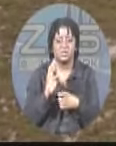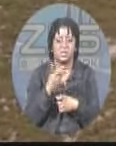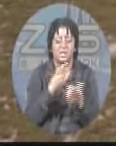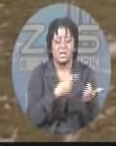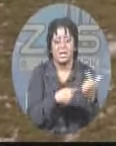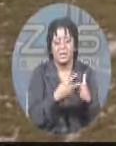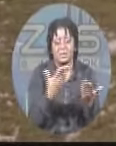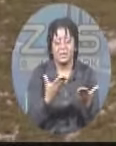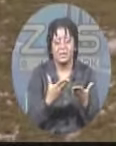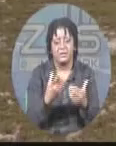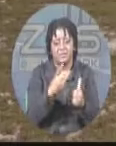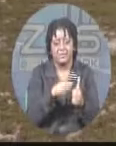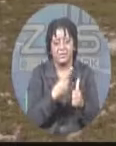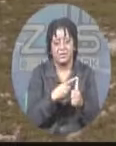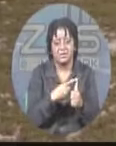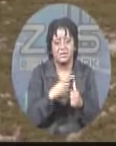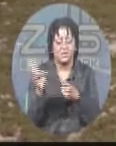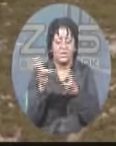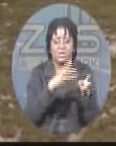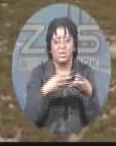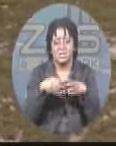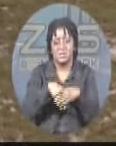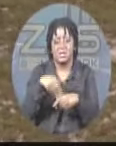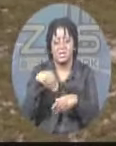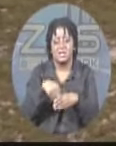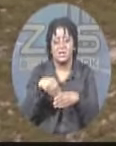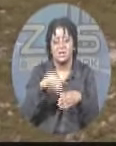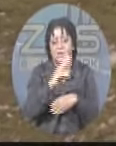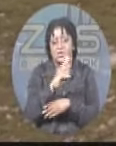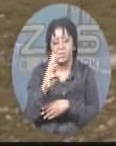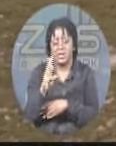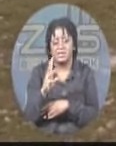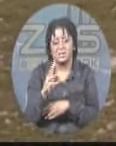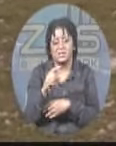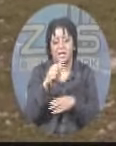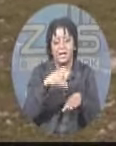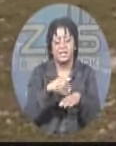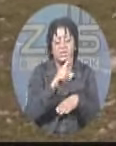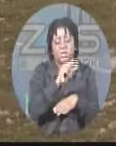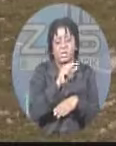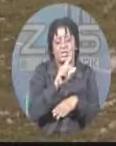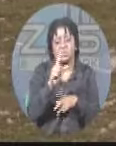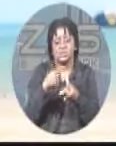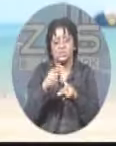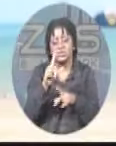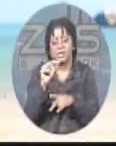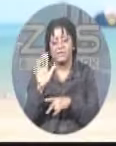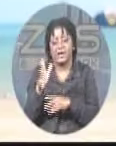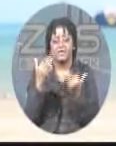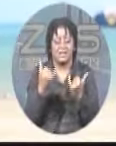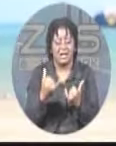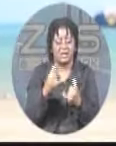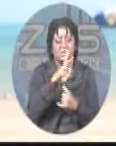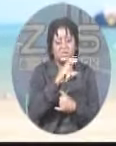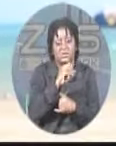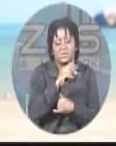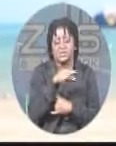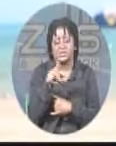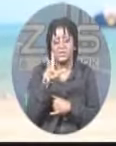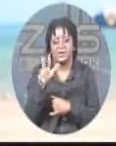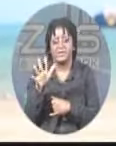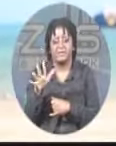20 to 25. Right now, the wind has pulled up into the northeast and is blowing between 30 and 35 knots. We would have liked to have gotten